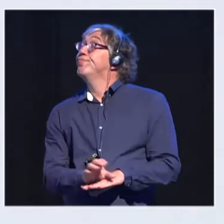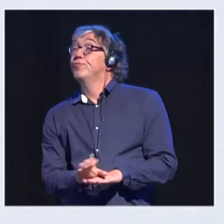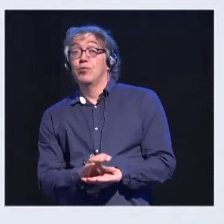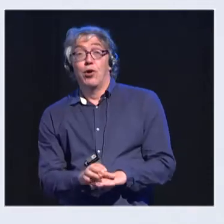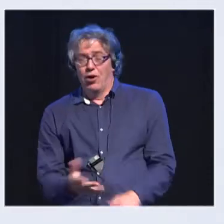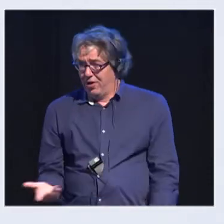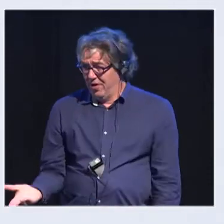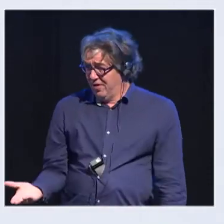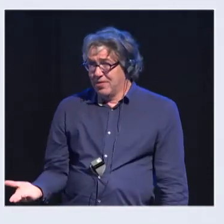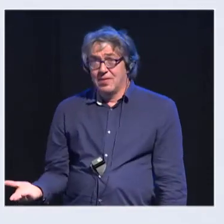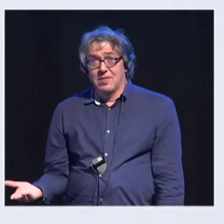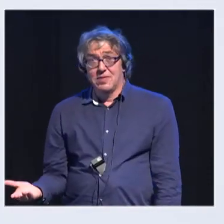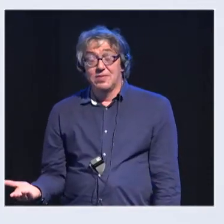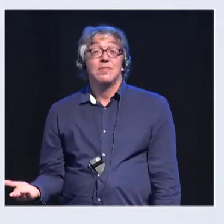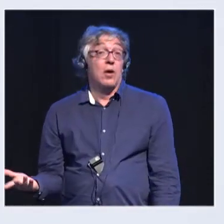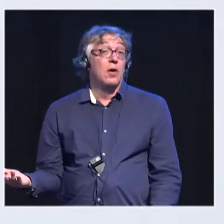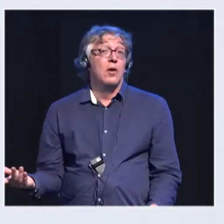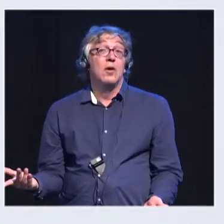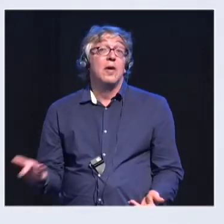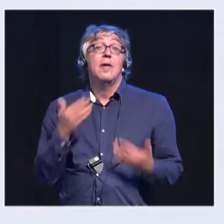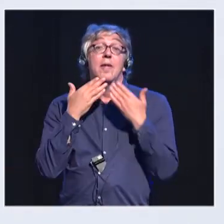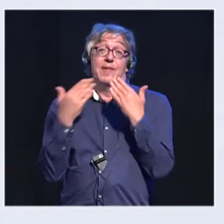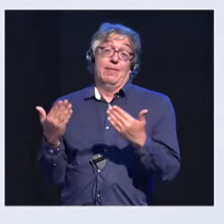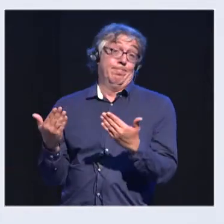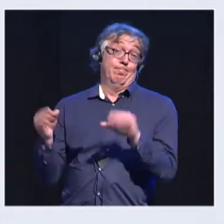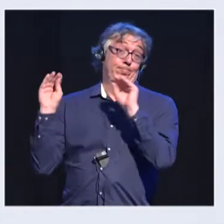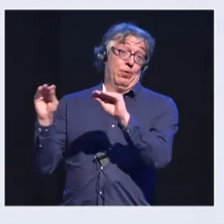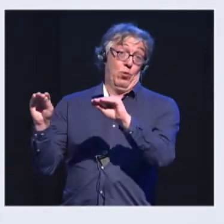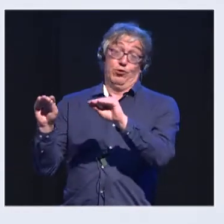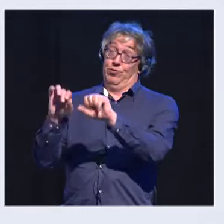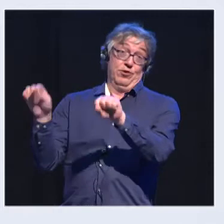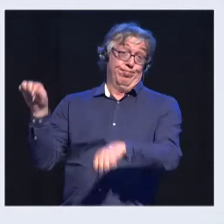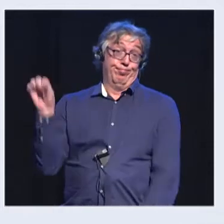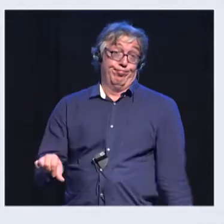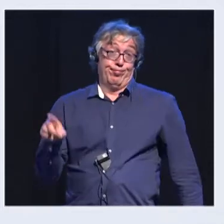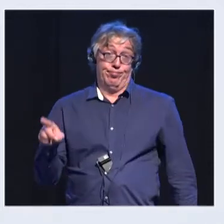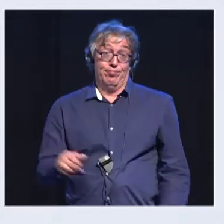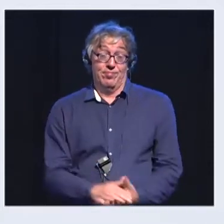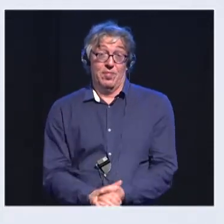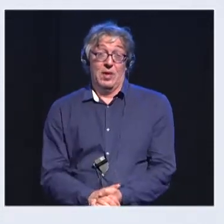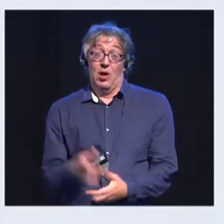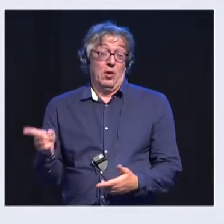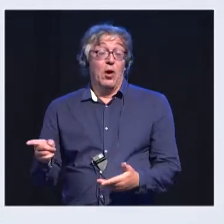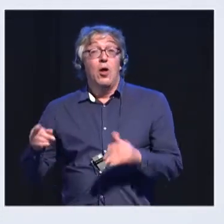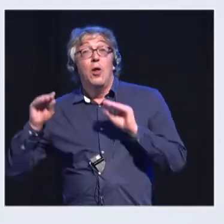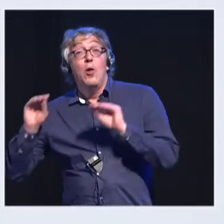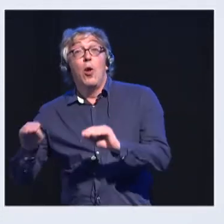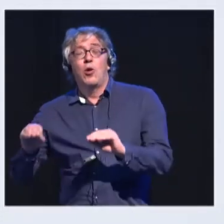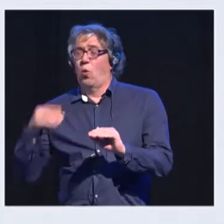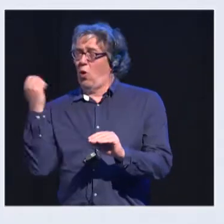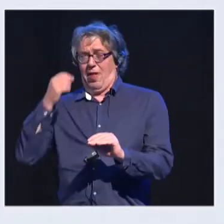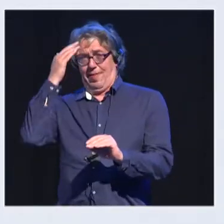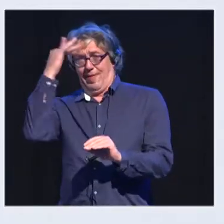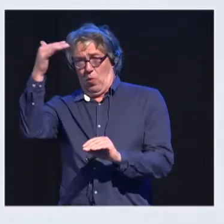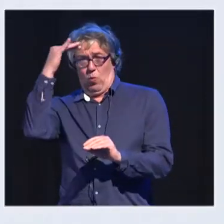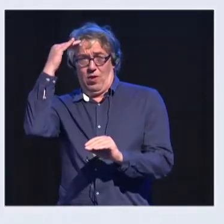say, blamed on the education system. Back home, we are used to the theoretical form of learning. So you practice